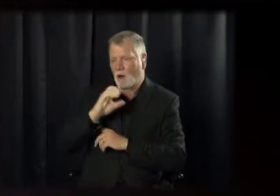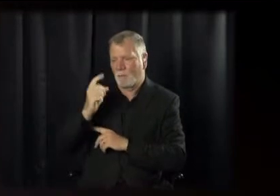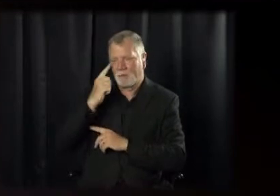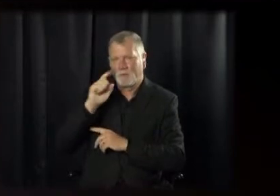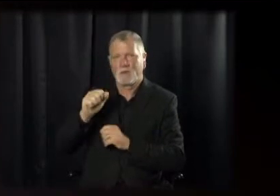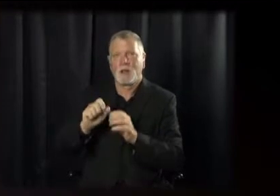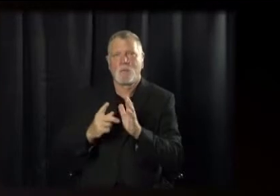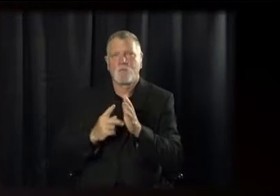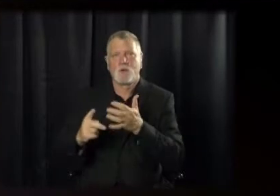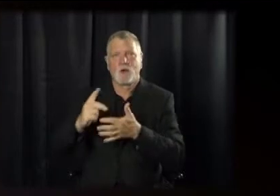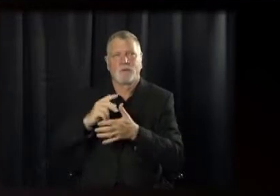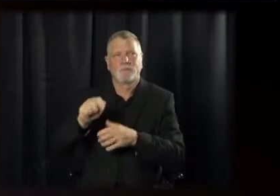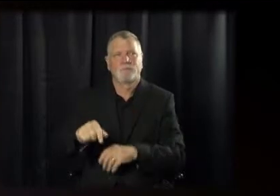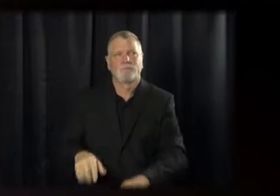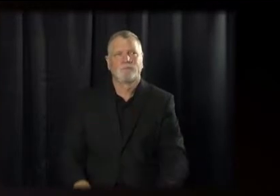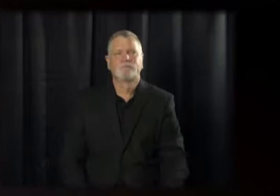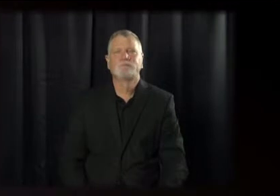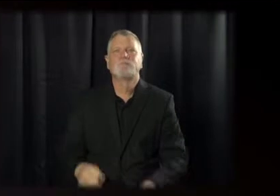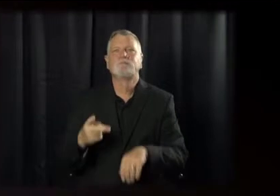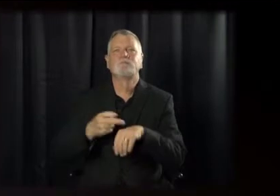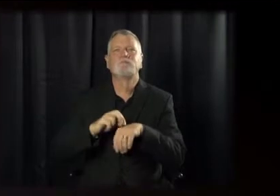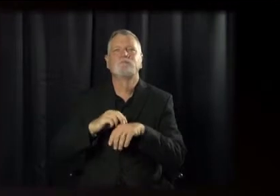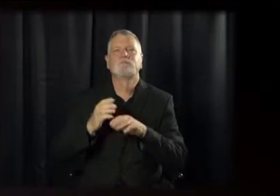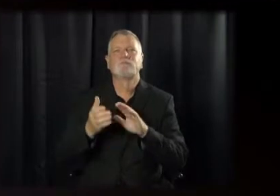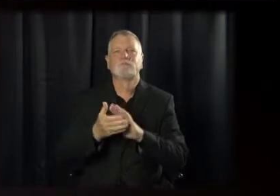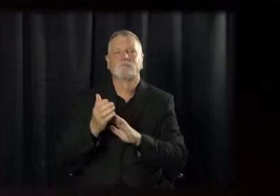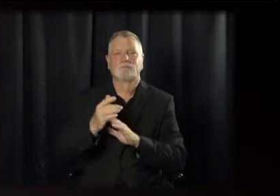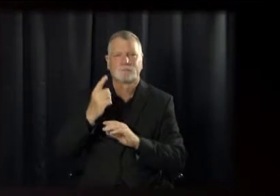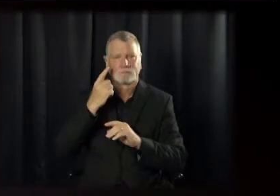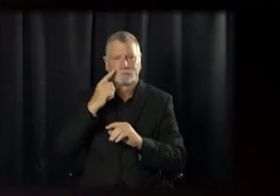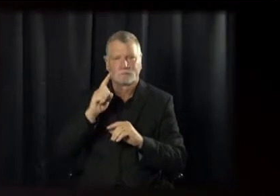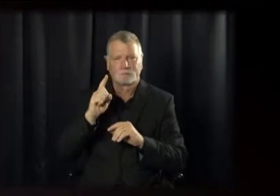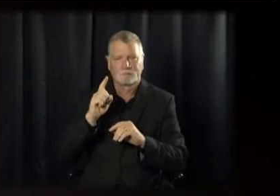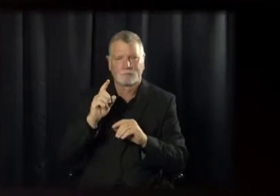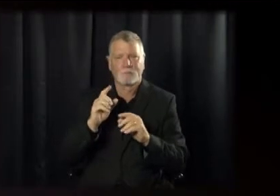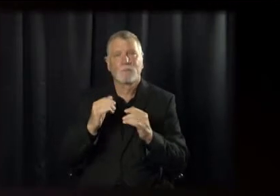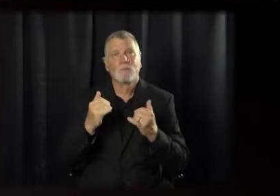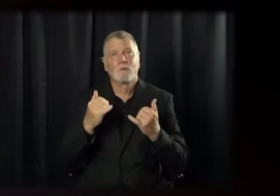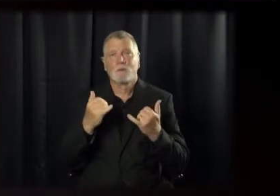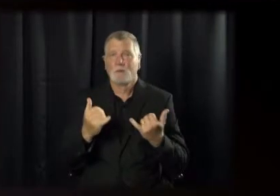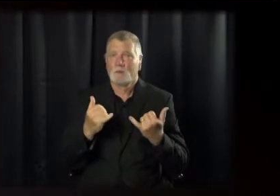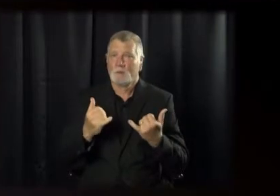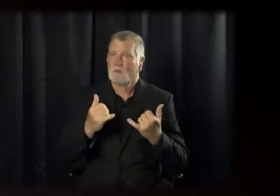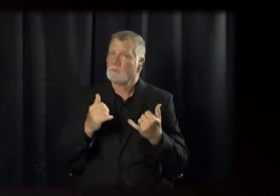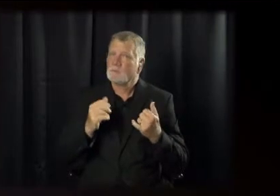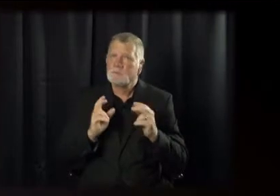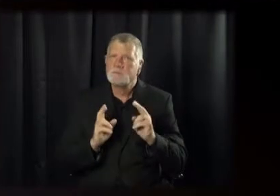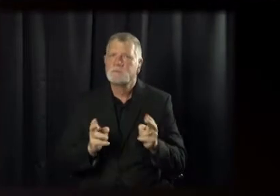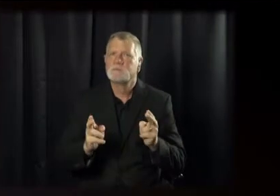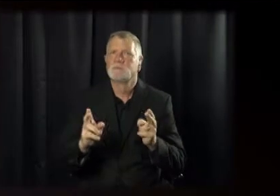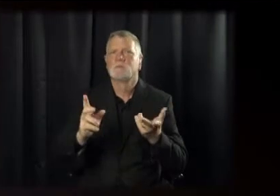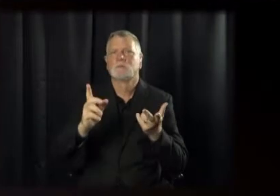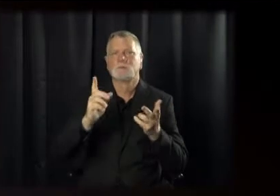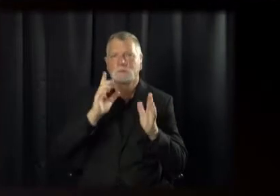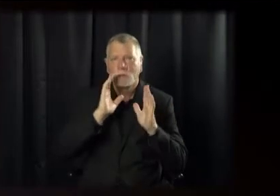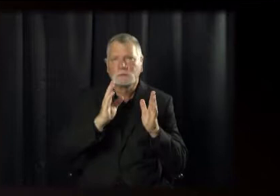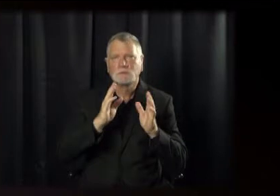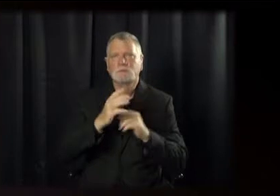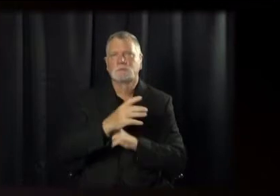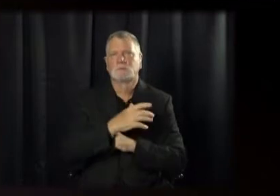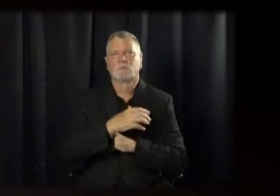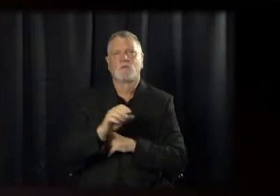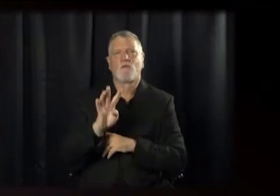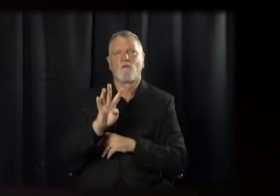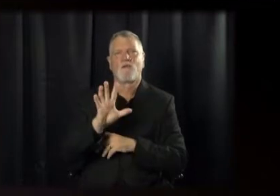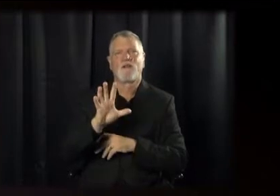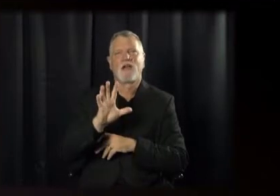areas. Puerto Rico's generation resources require urgent attention. Prepa's generation units are on average